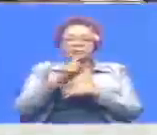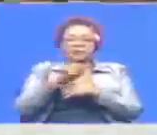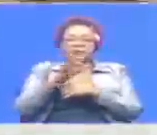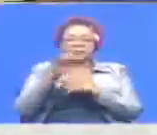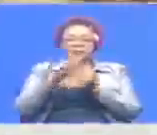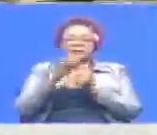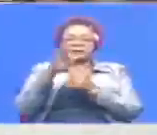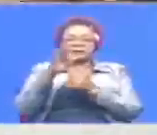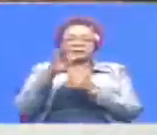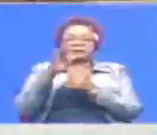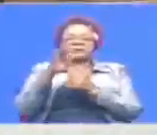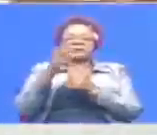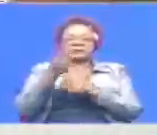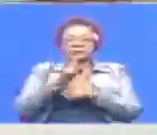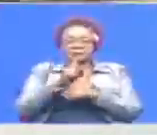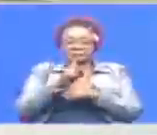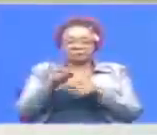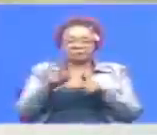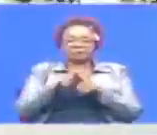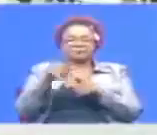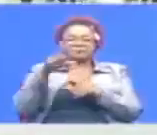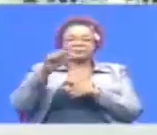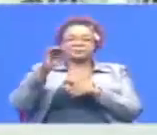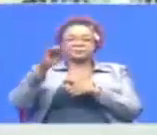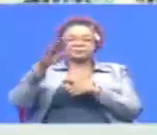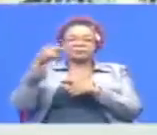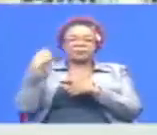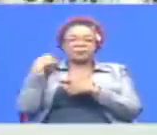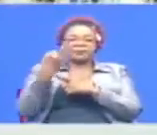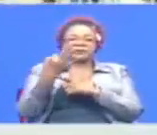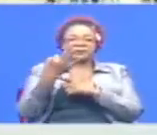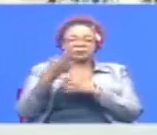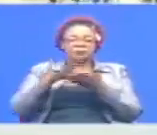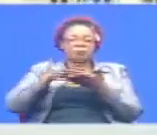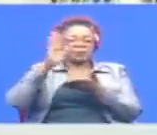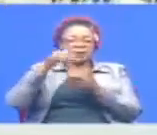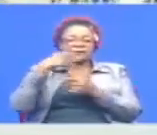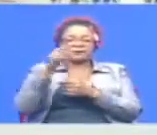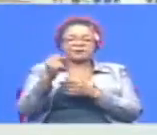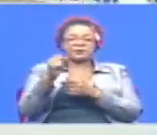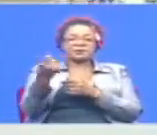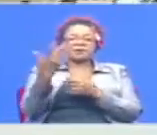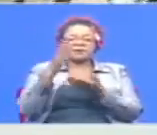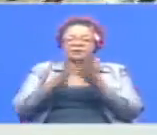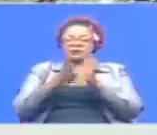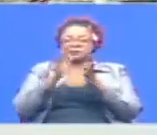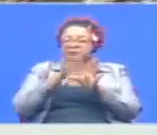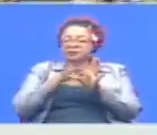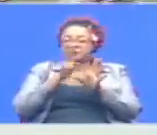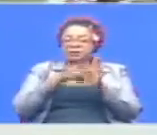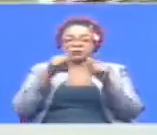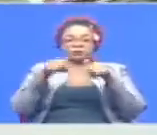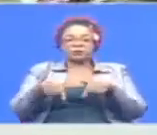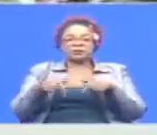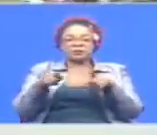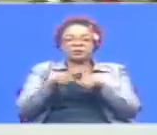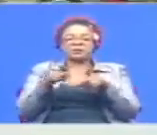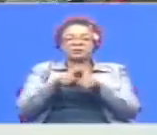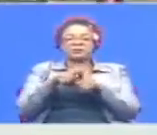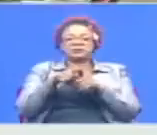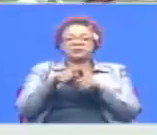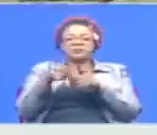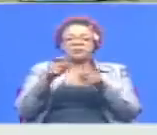13 seconds. As Lillian Lagarde came in third, more than 500 athletes took part in today's race, even as the race director